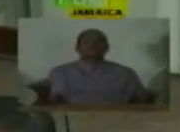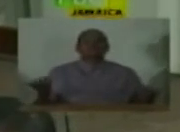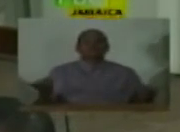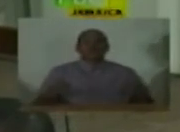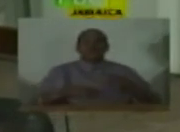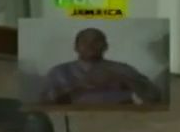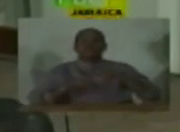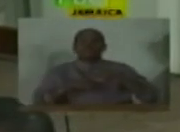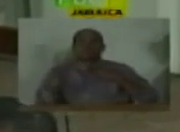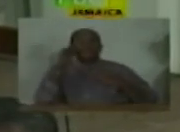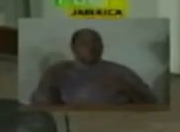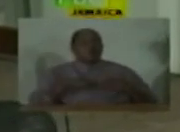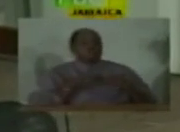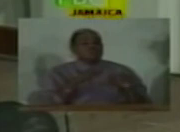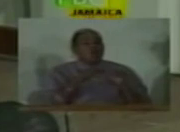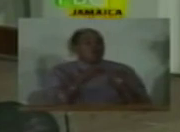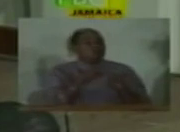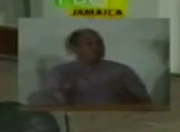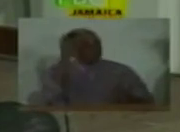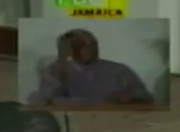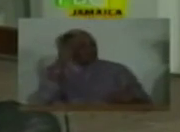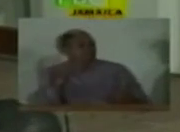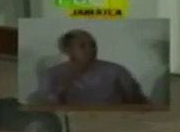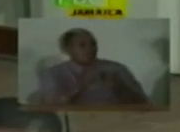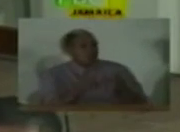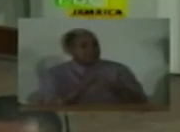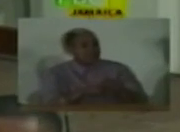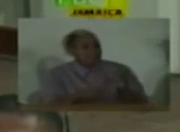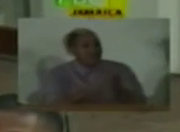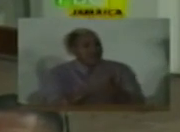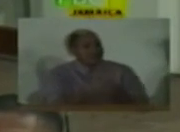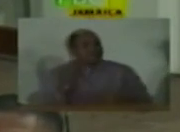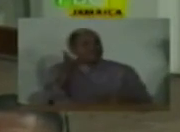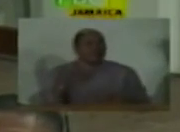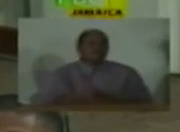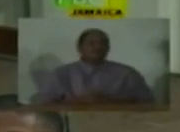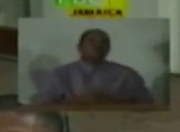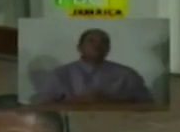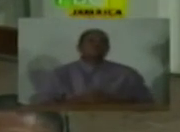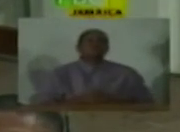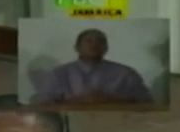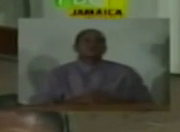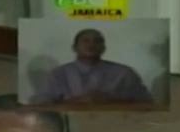a basis for us to consider further extension. Dr. Phillips is also calling